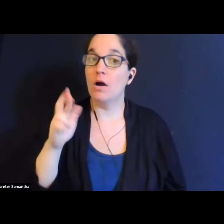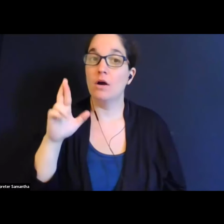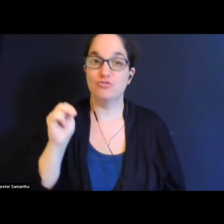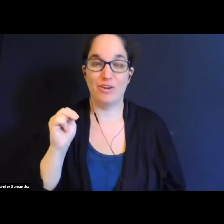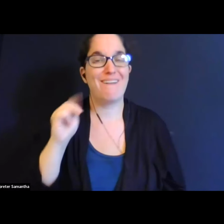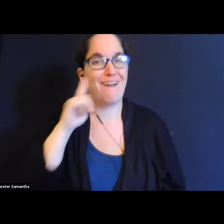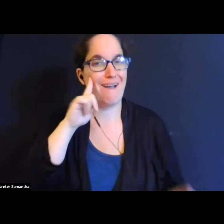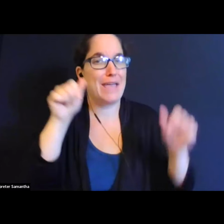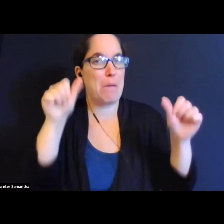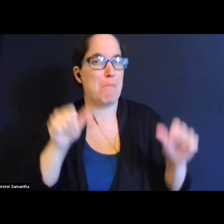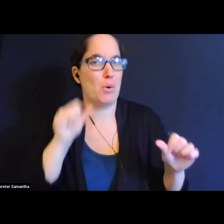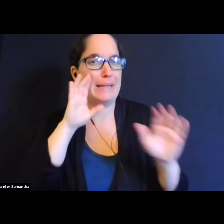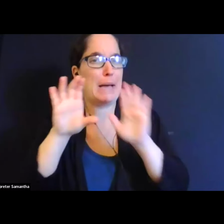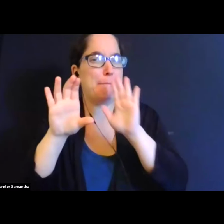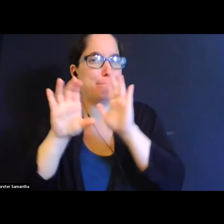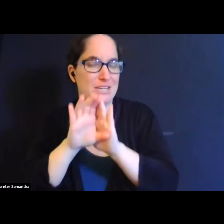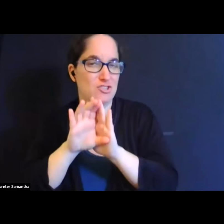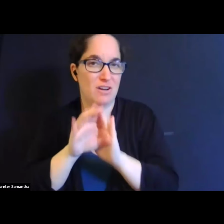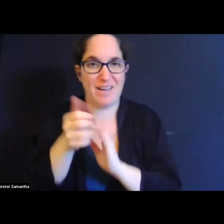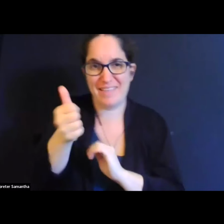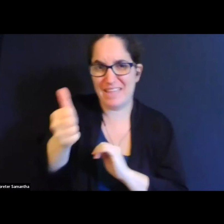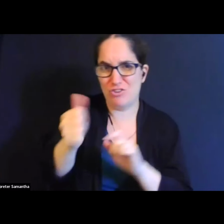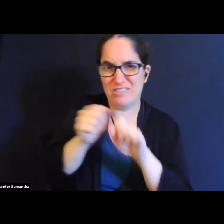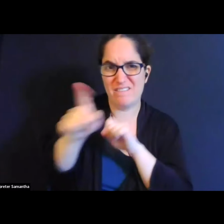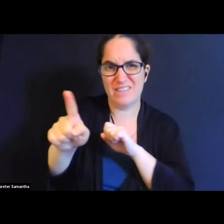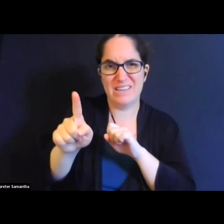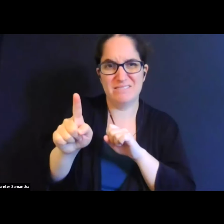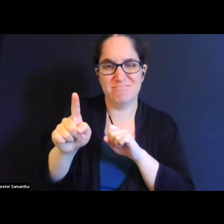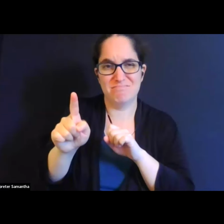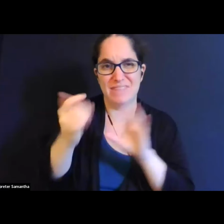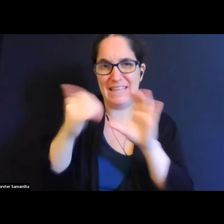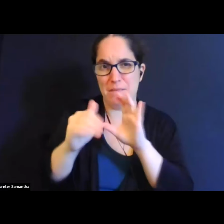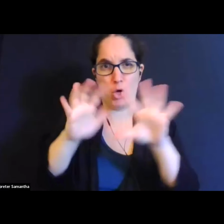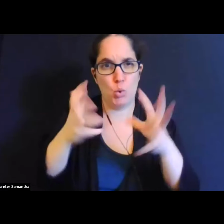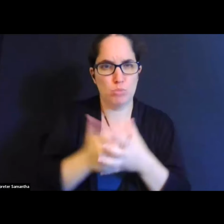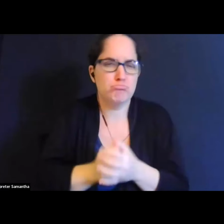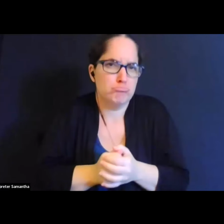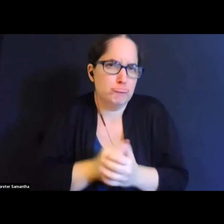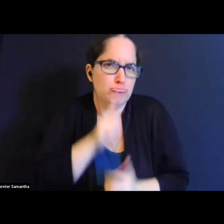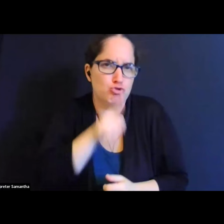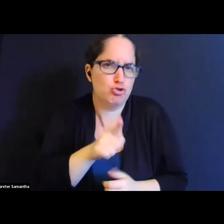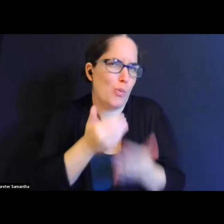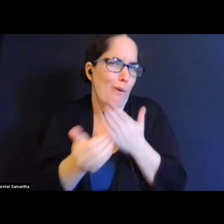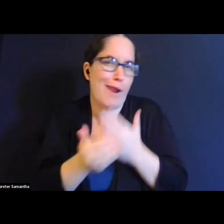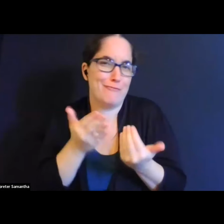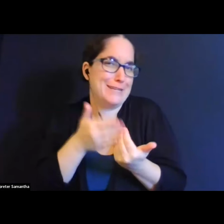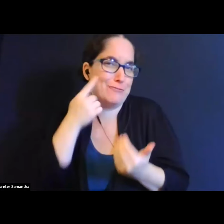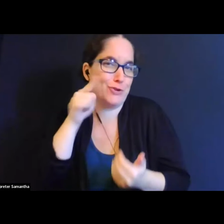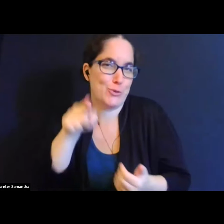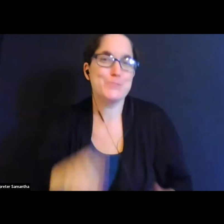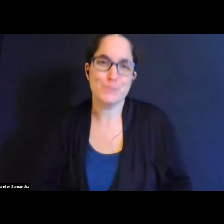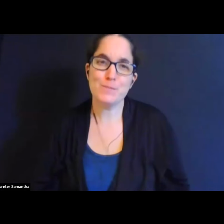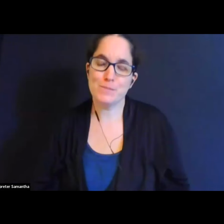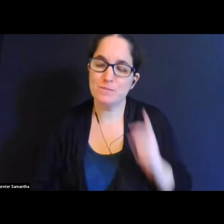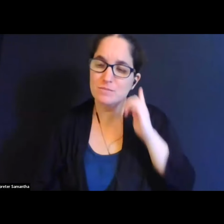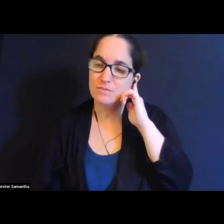or info on it, and you could share it with everybody. That might be the better way to do it. Sure, we can definitely do that. And just